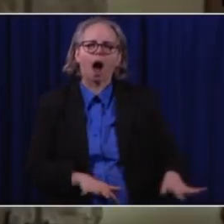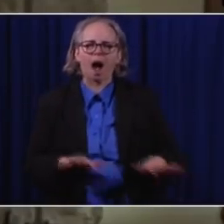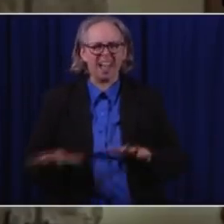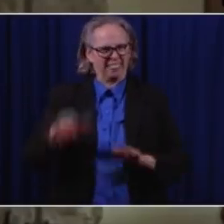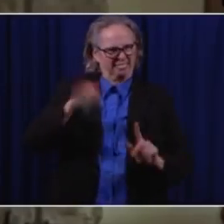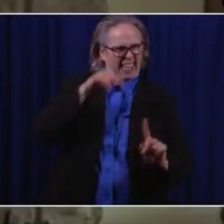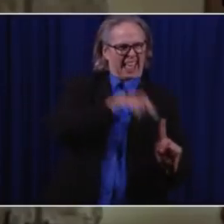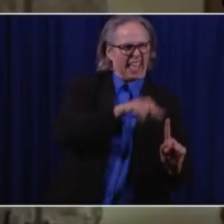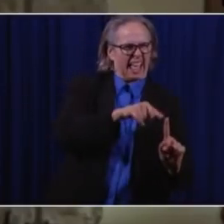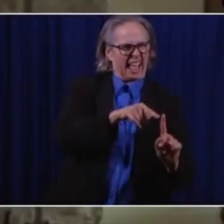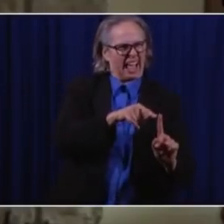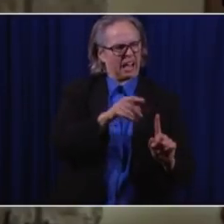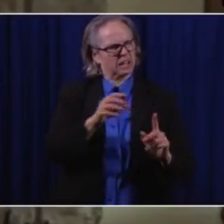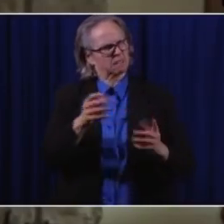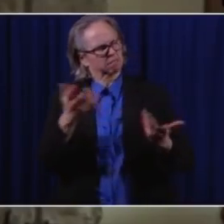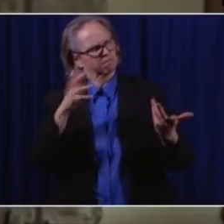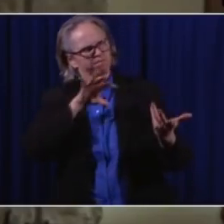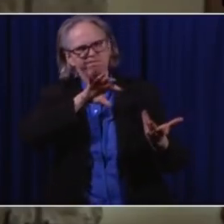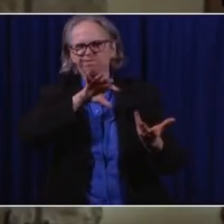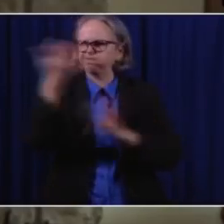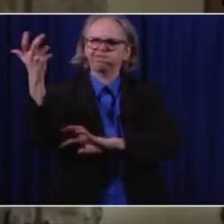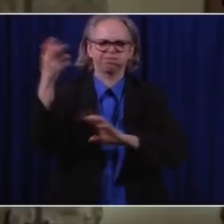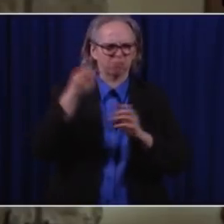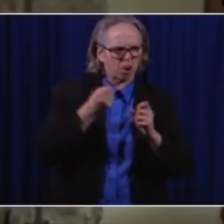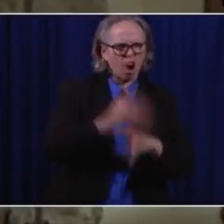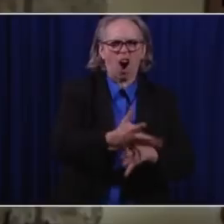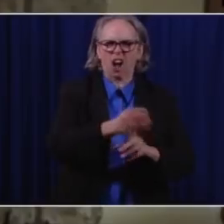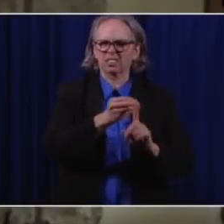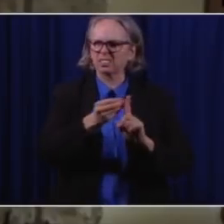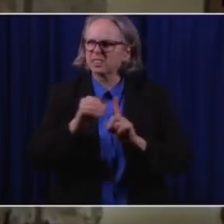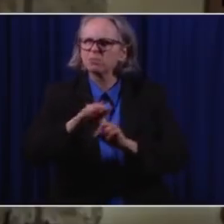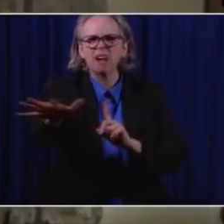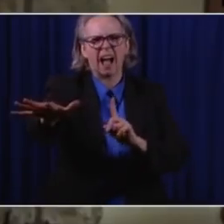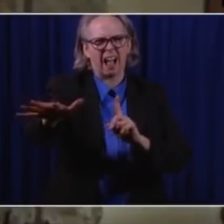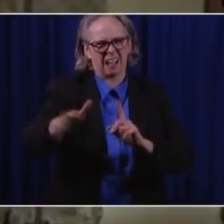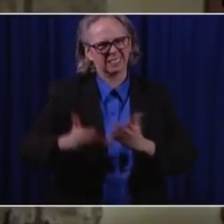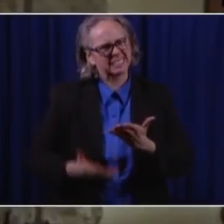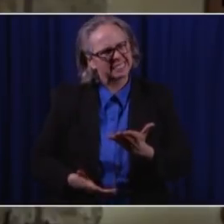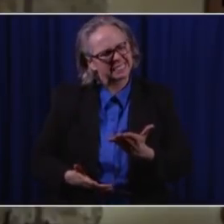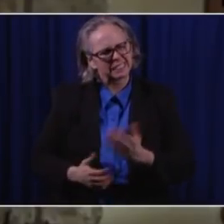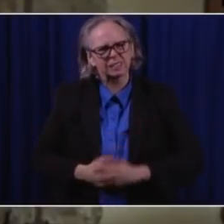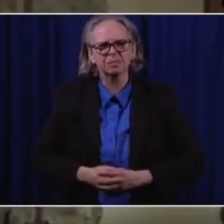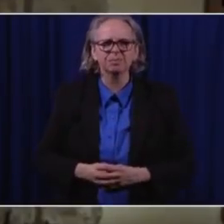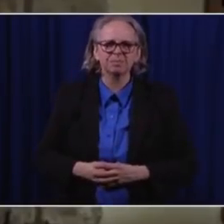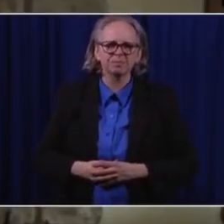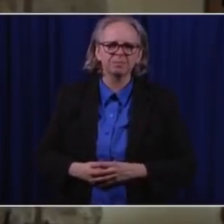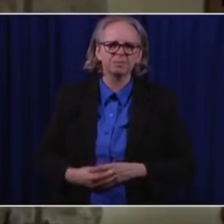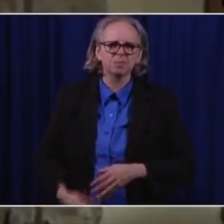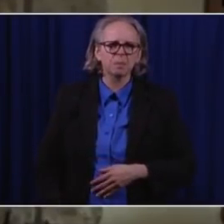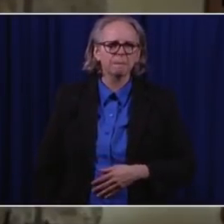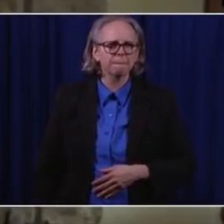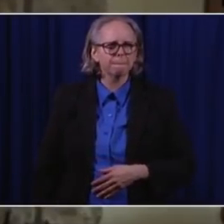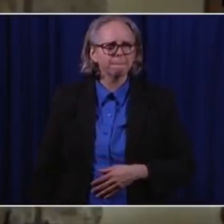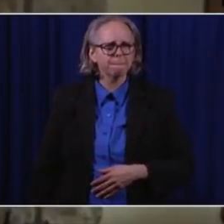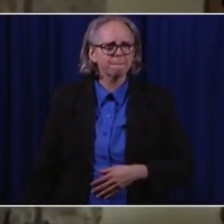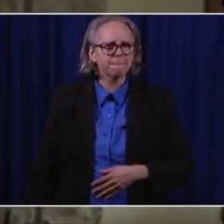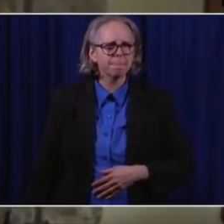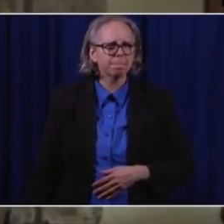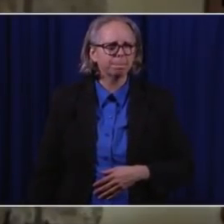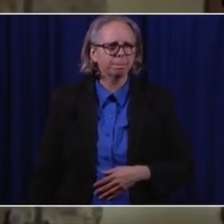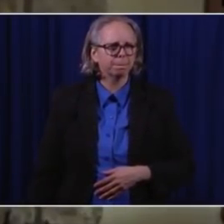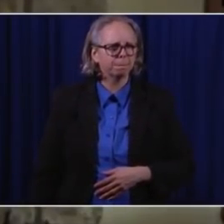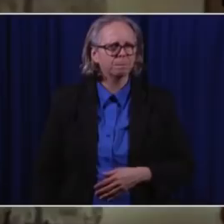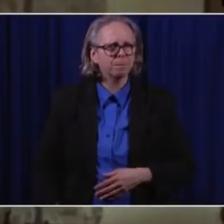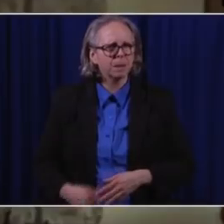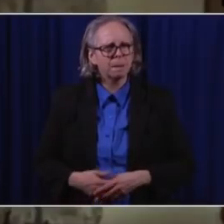friends. And I can tell you that when they many times do not perceive